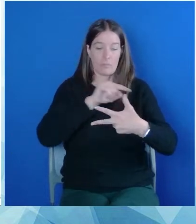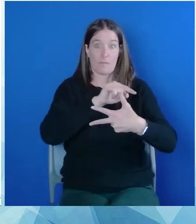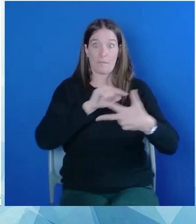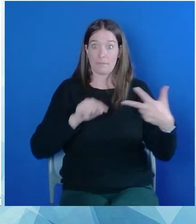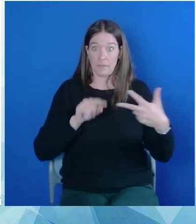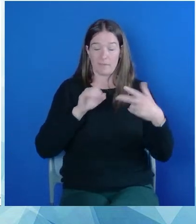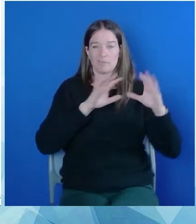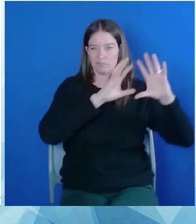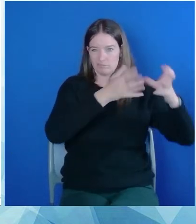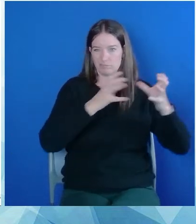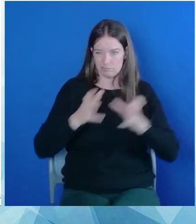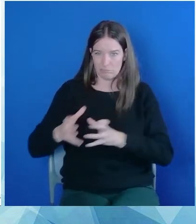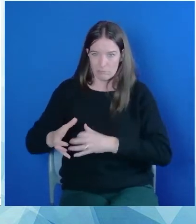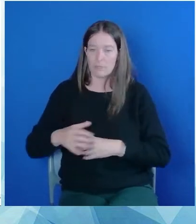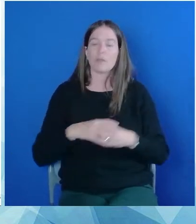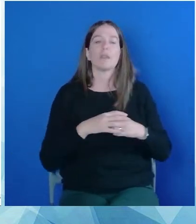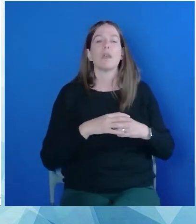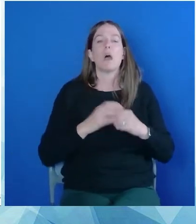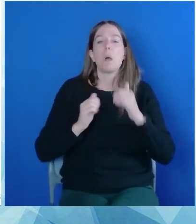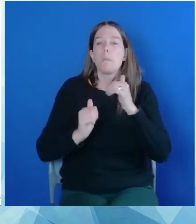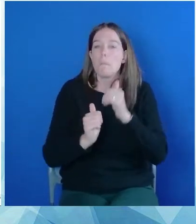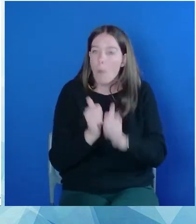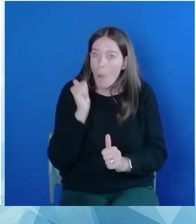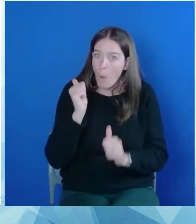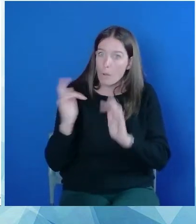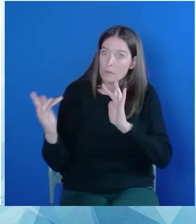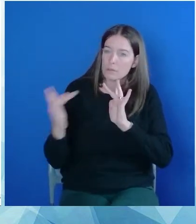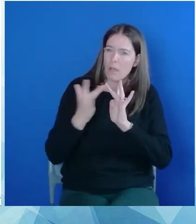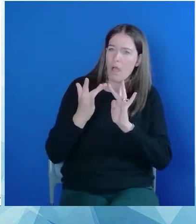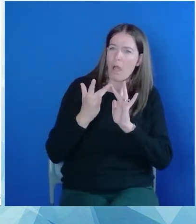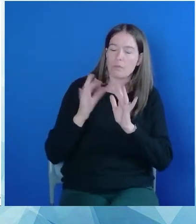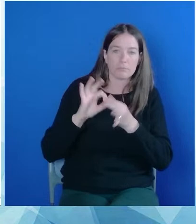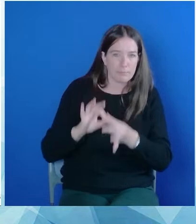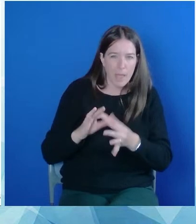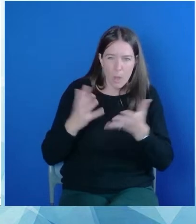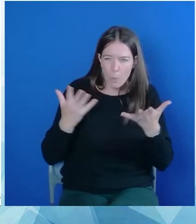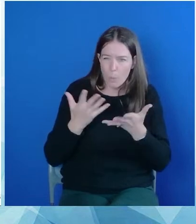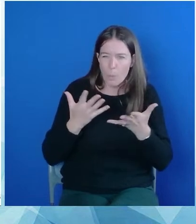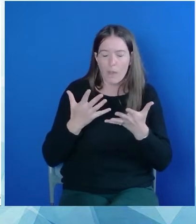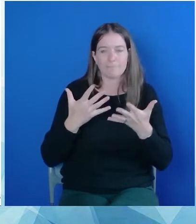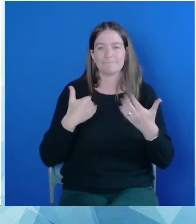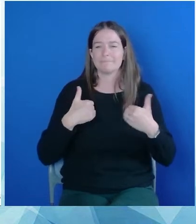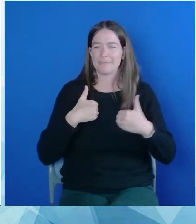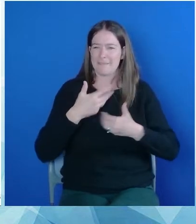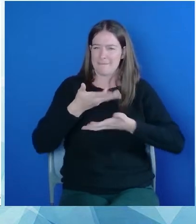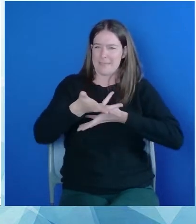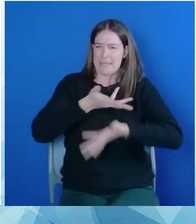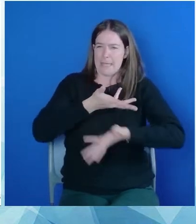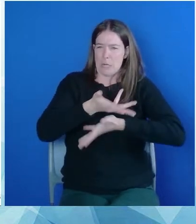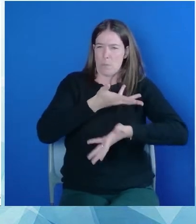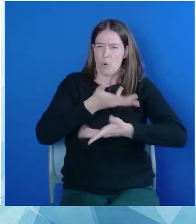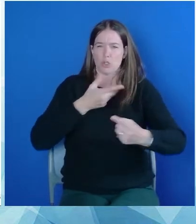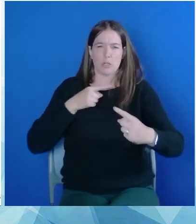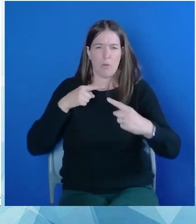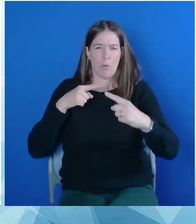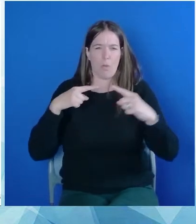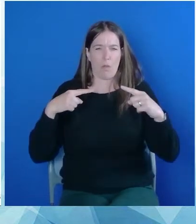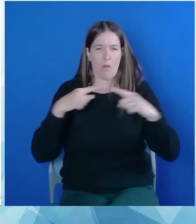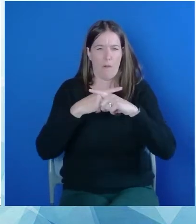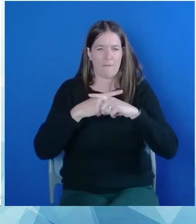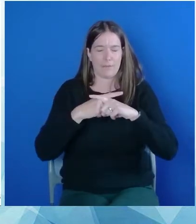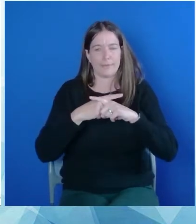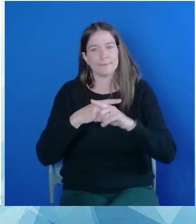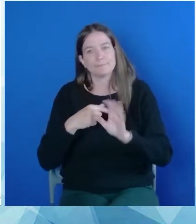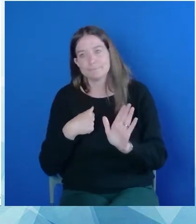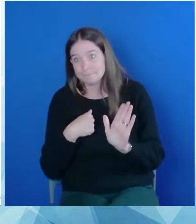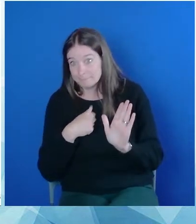most people were reaching out to me about interpersonal conflict. That's not terribly surprising. I've been a mediator